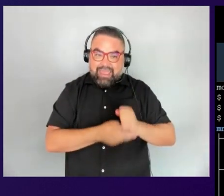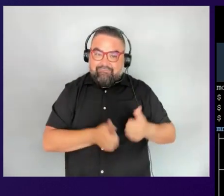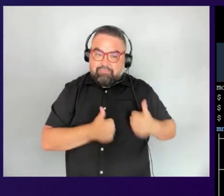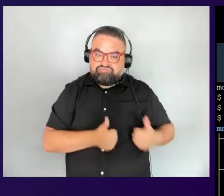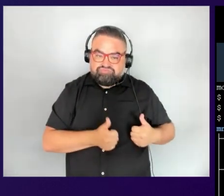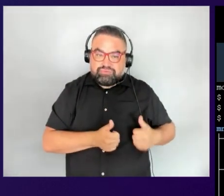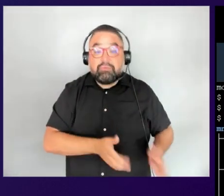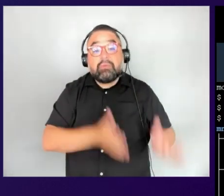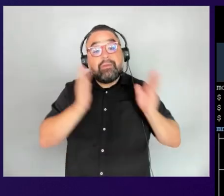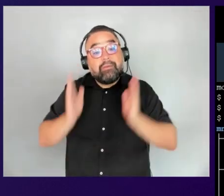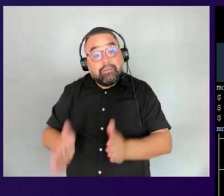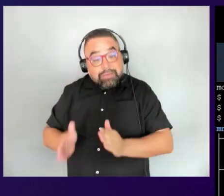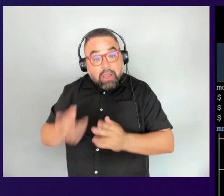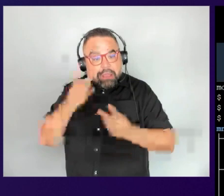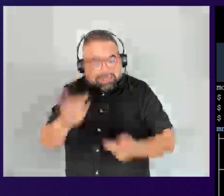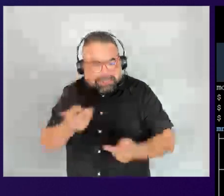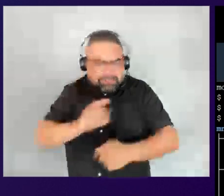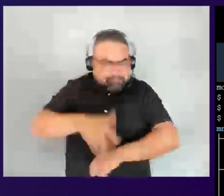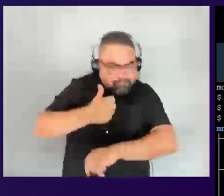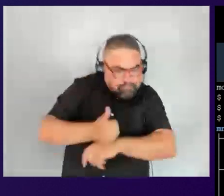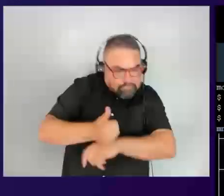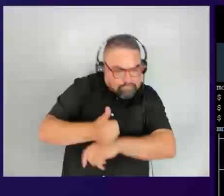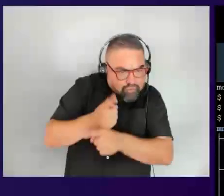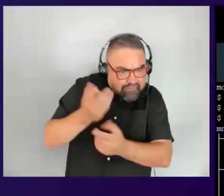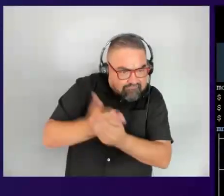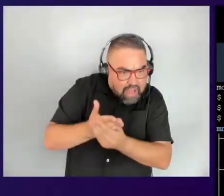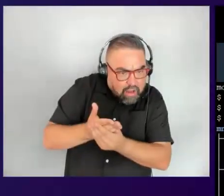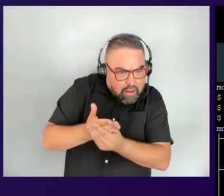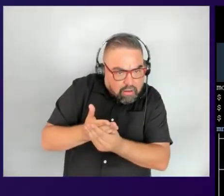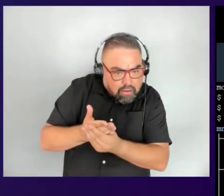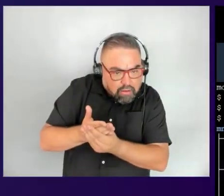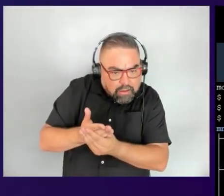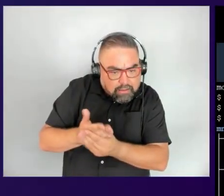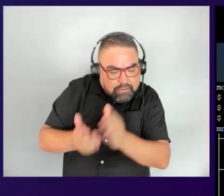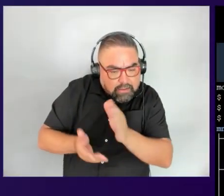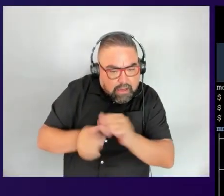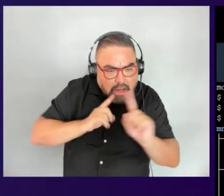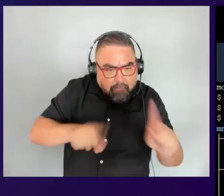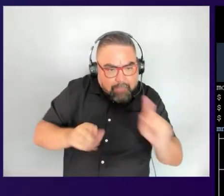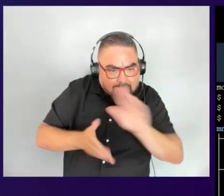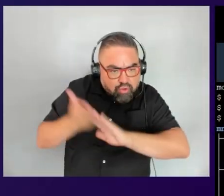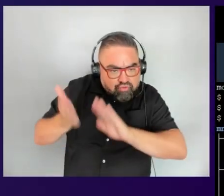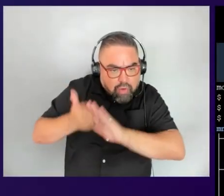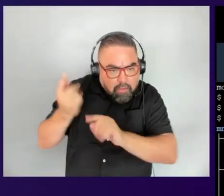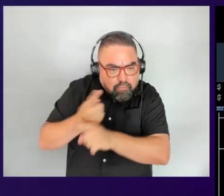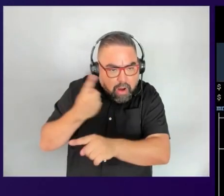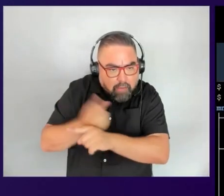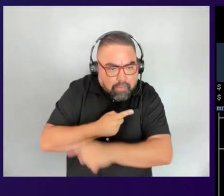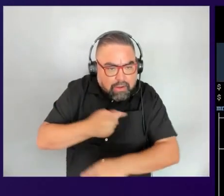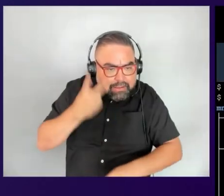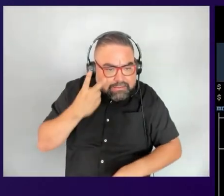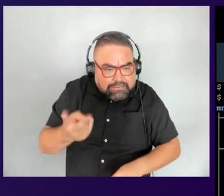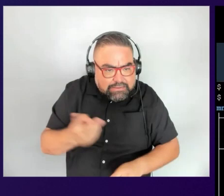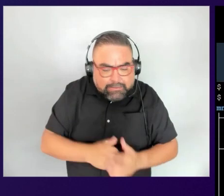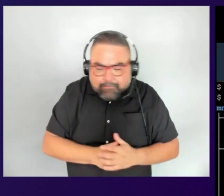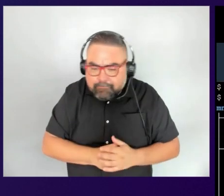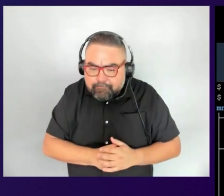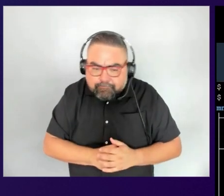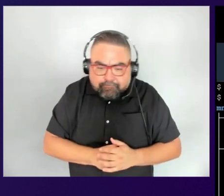file got created and this command ran properly. So let's just do a